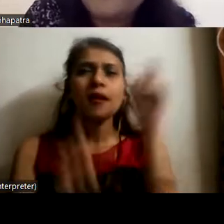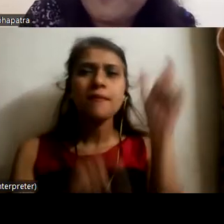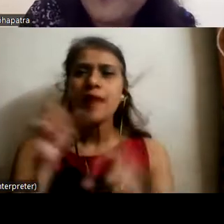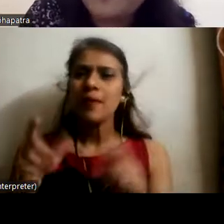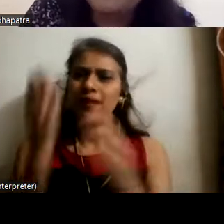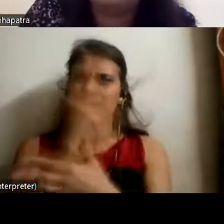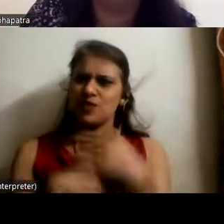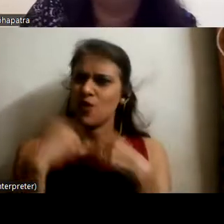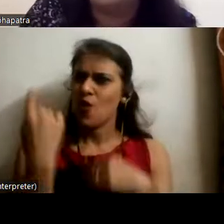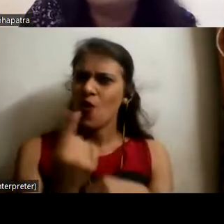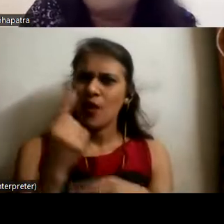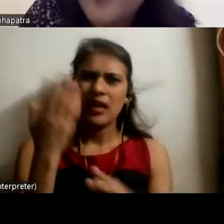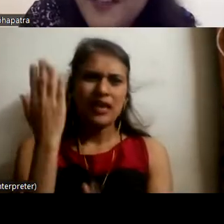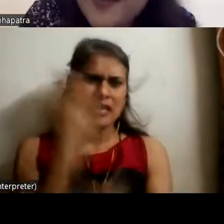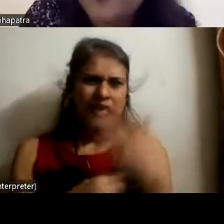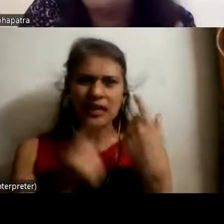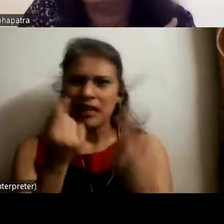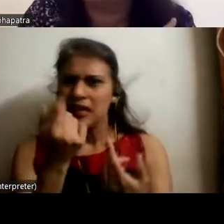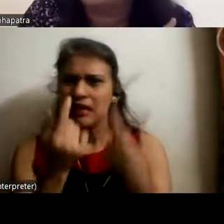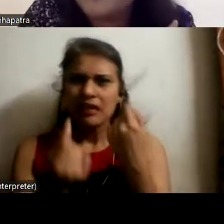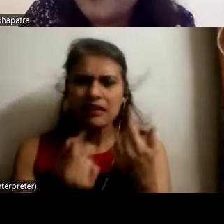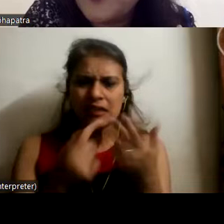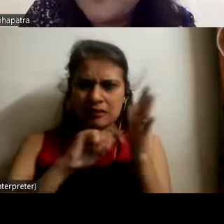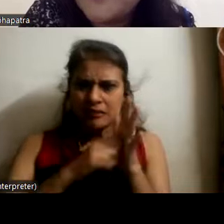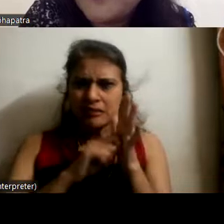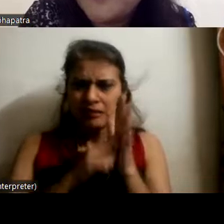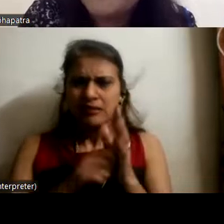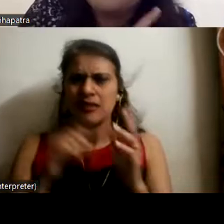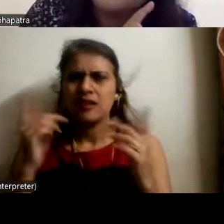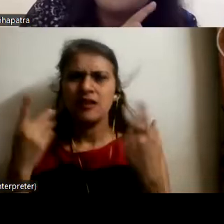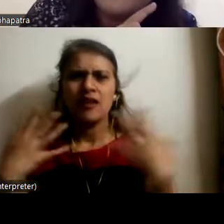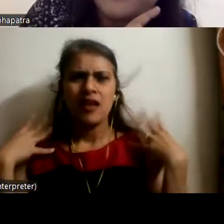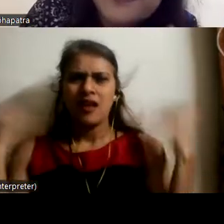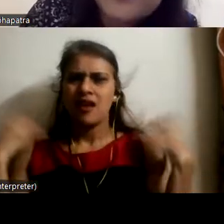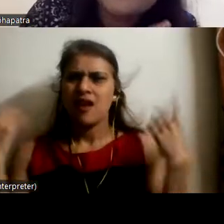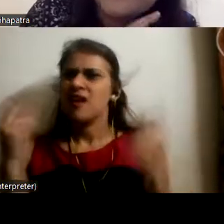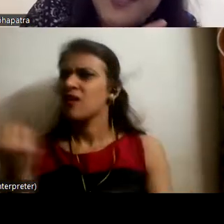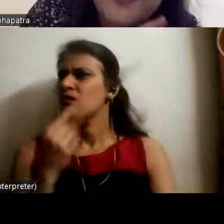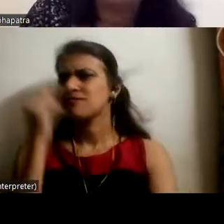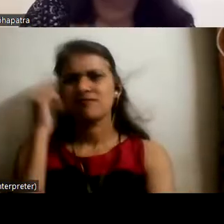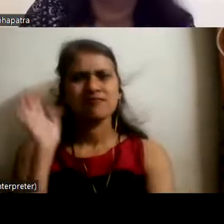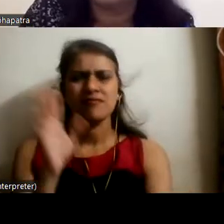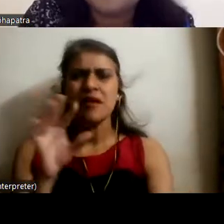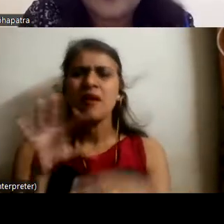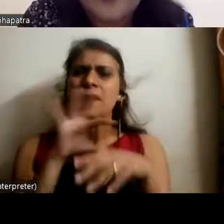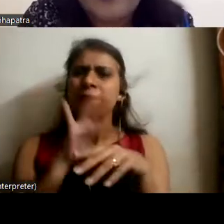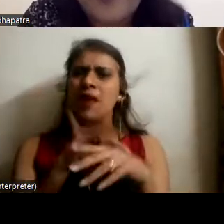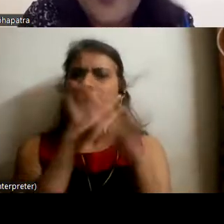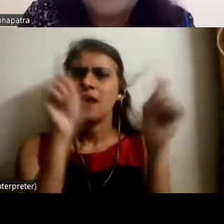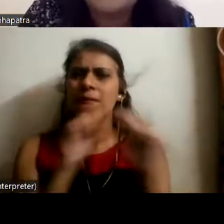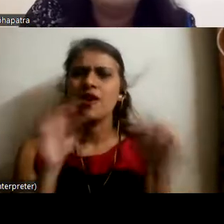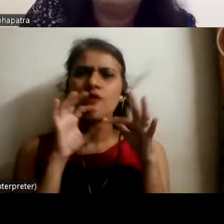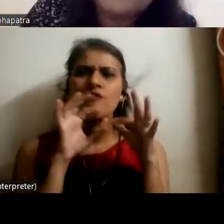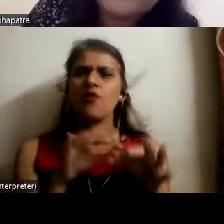people with defects or who are to be corrected, which the medical model said. But it is the society which has to